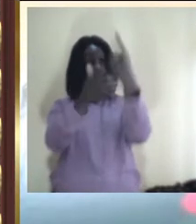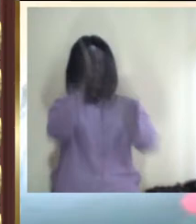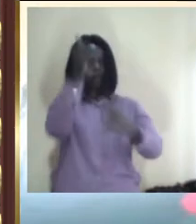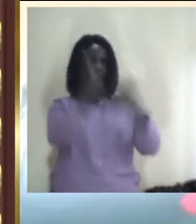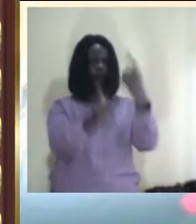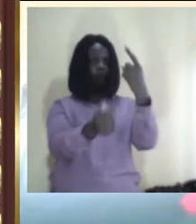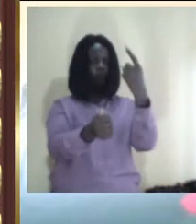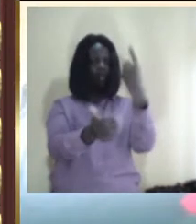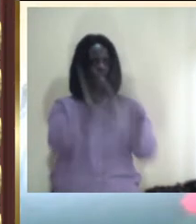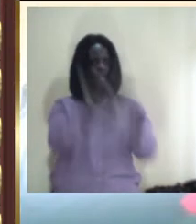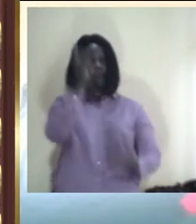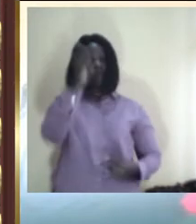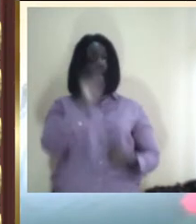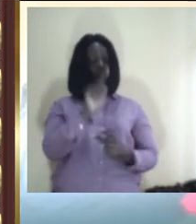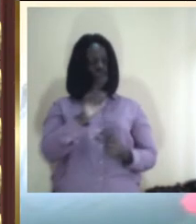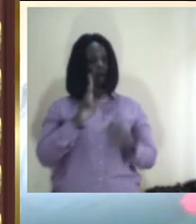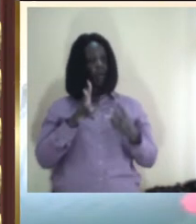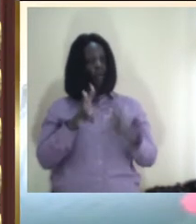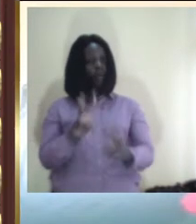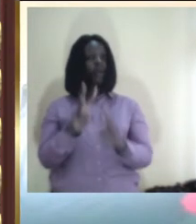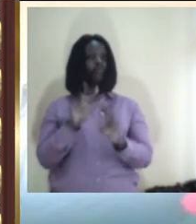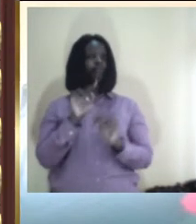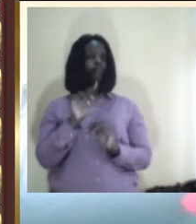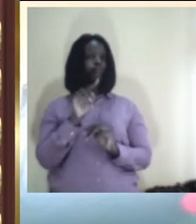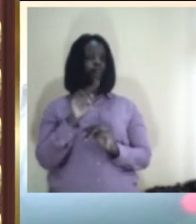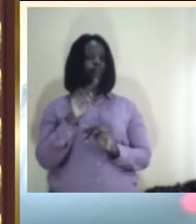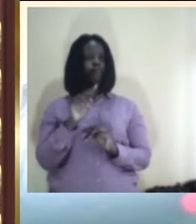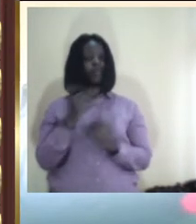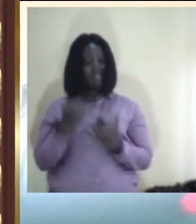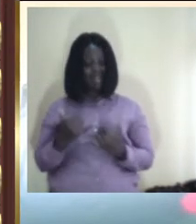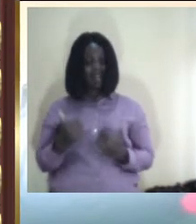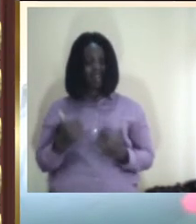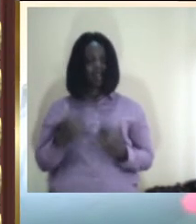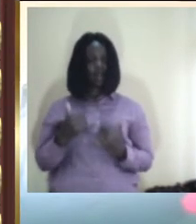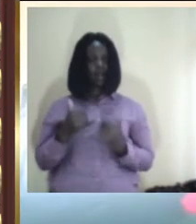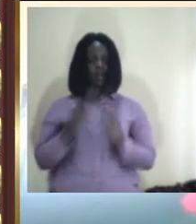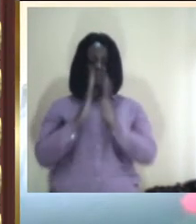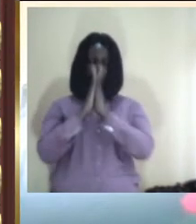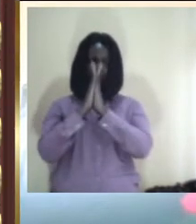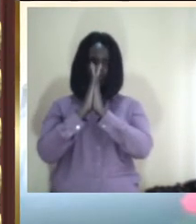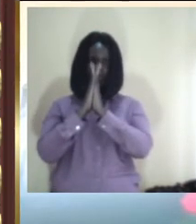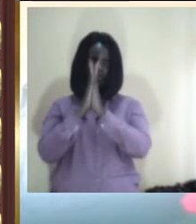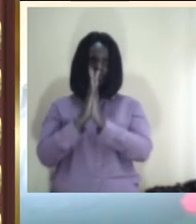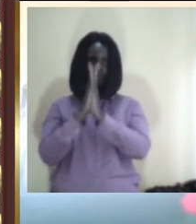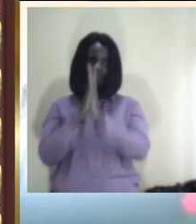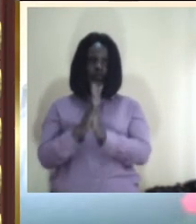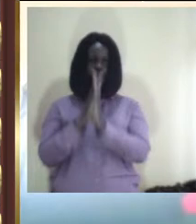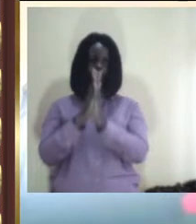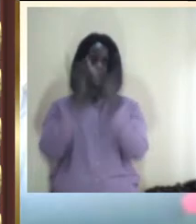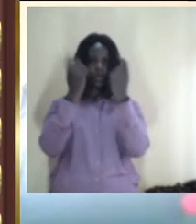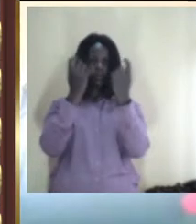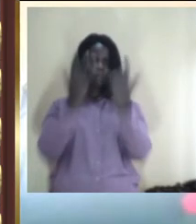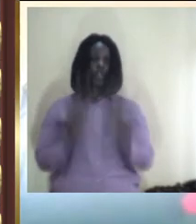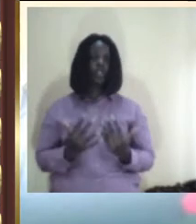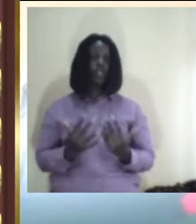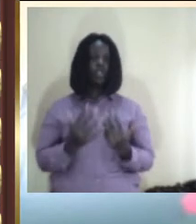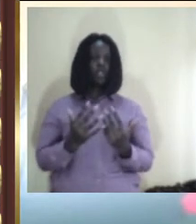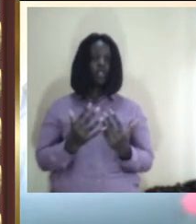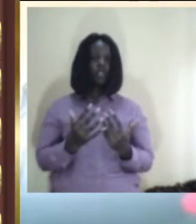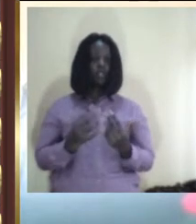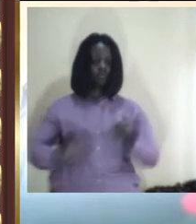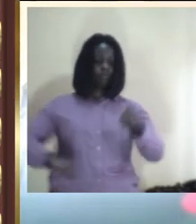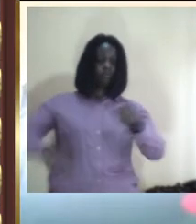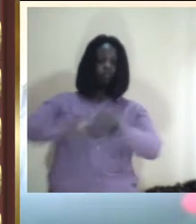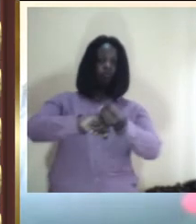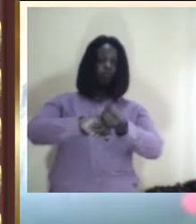this background in mind that we submit our requests for this budget allocation to support